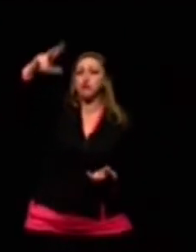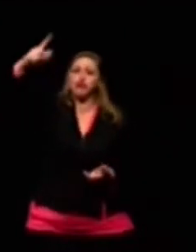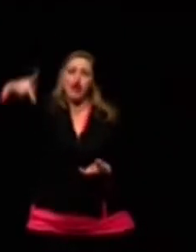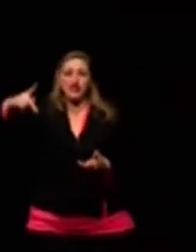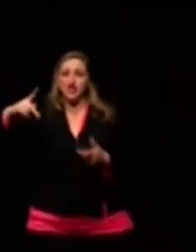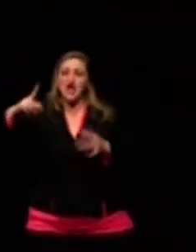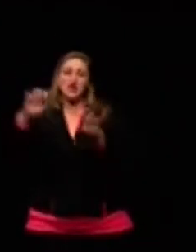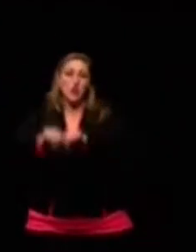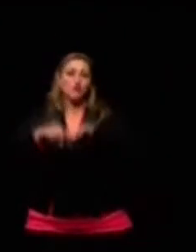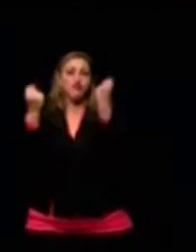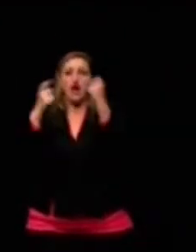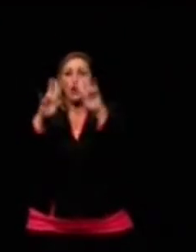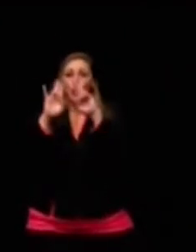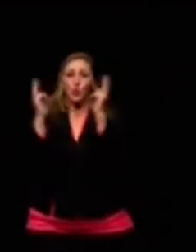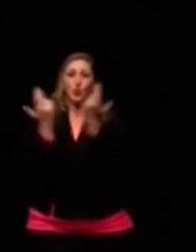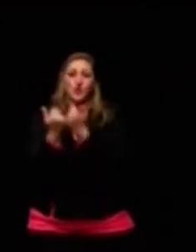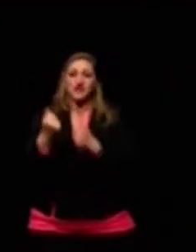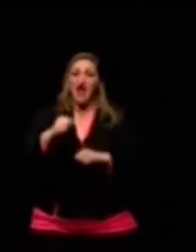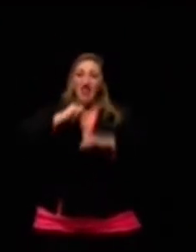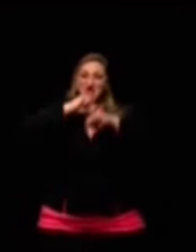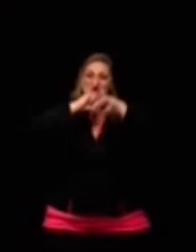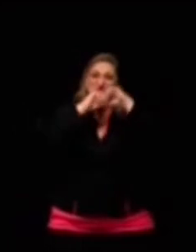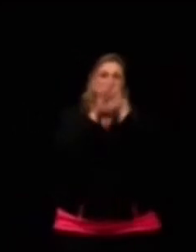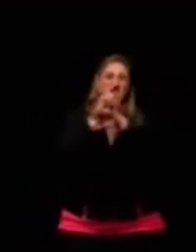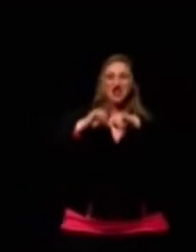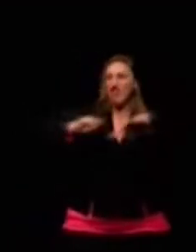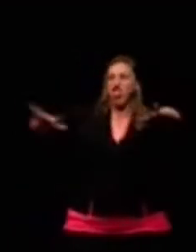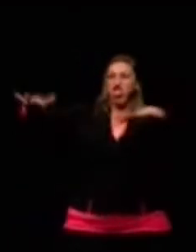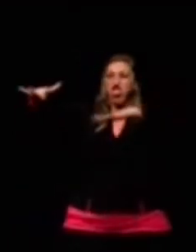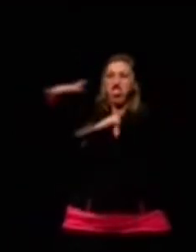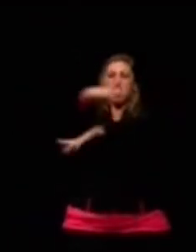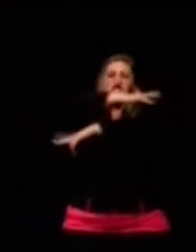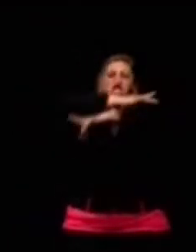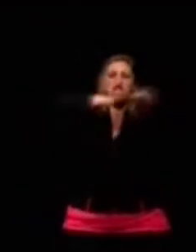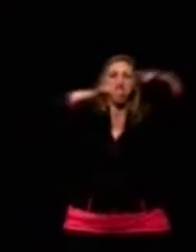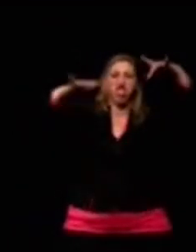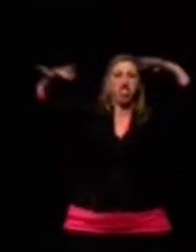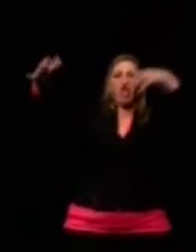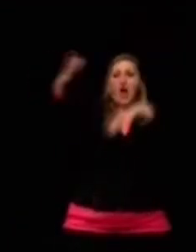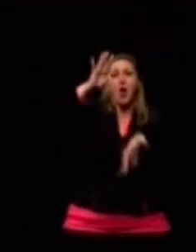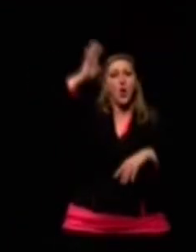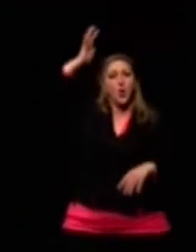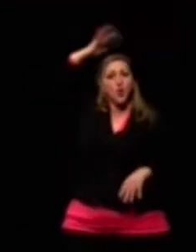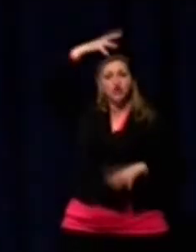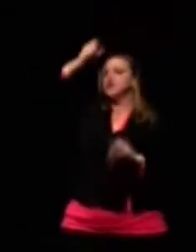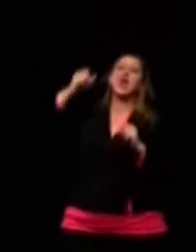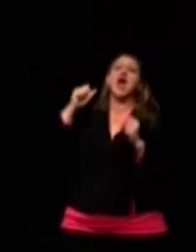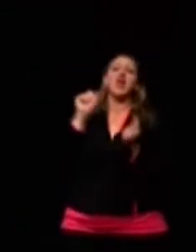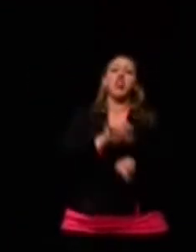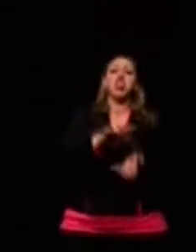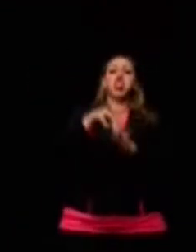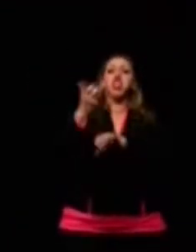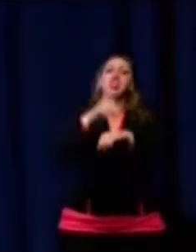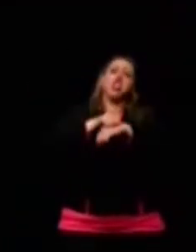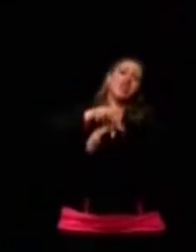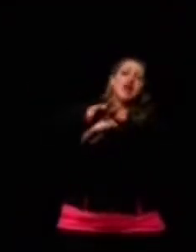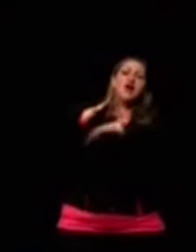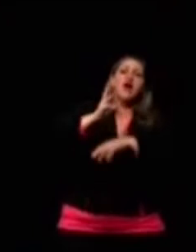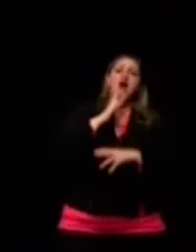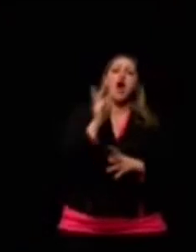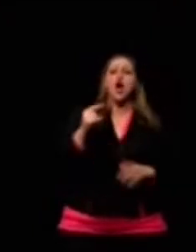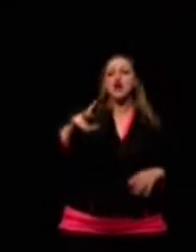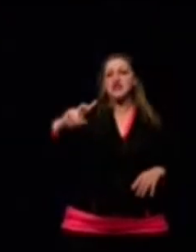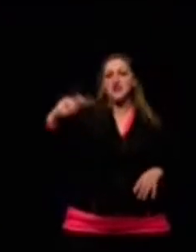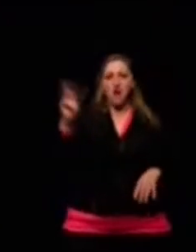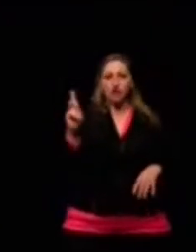bust unions. They'll let polluters trash our environment and let Donald Trump trash our democracy.